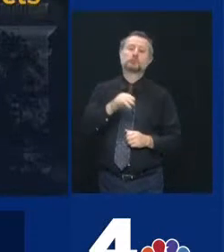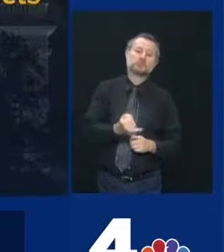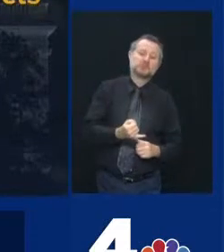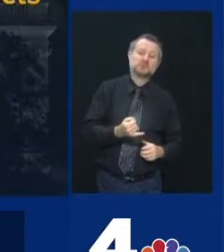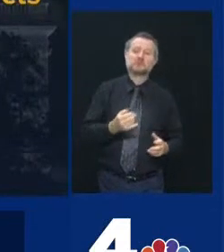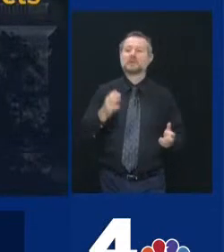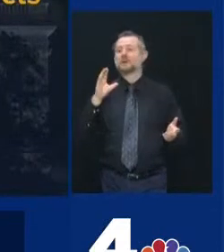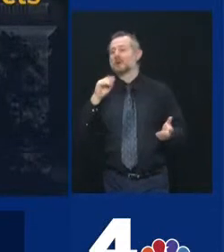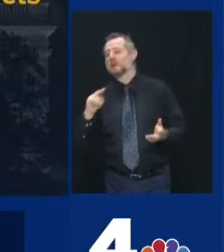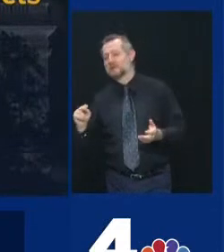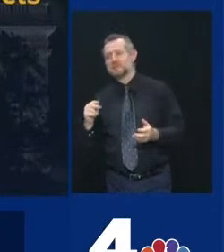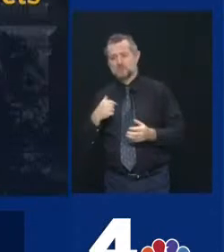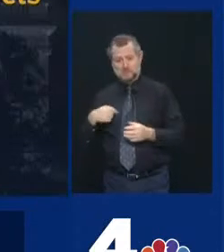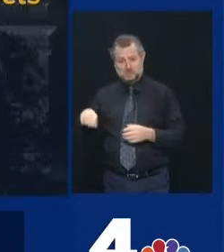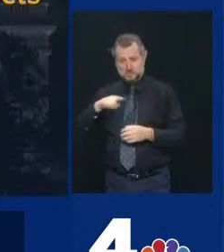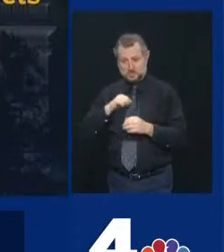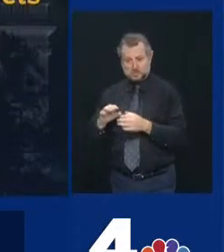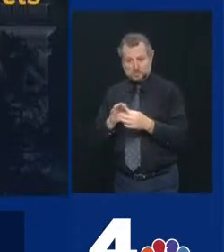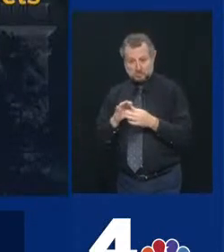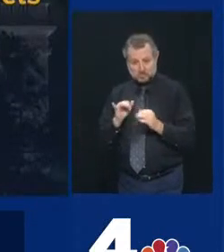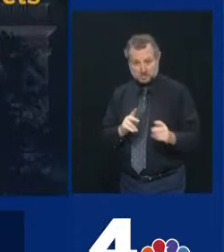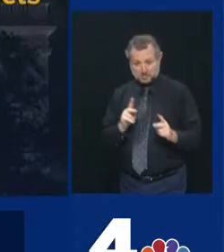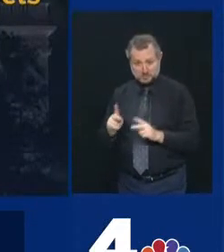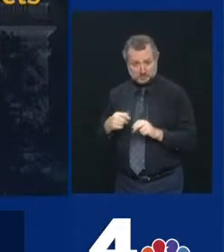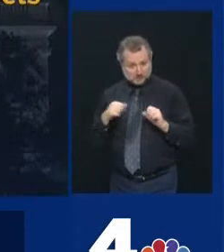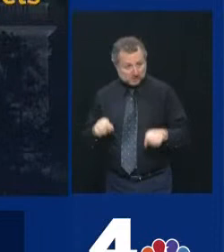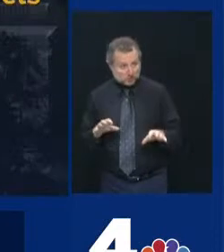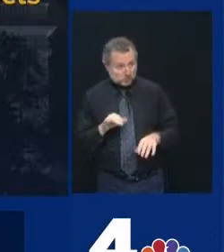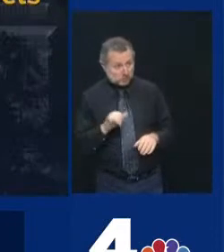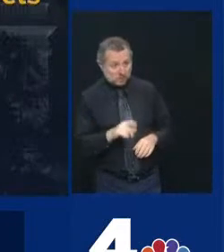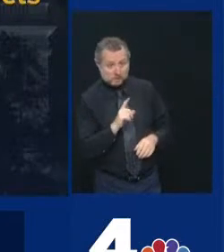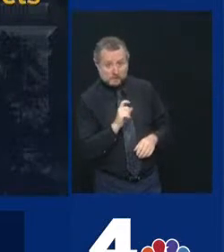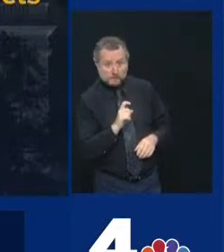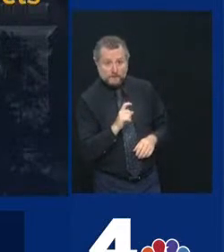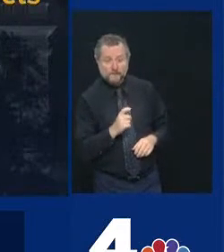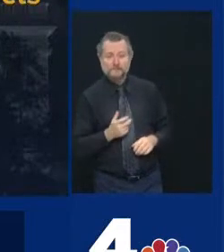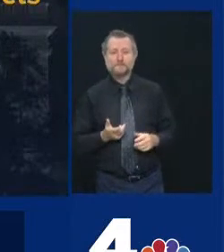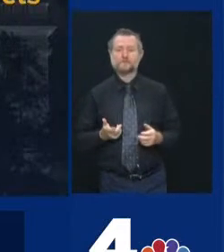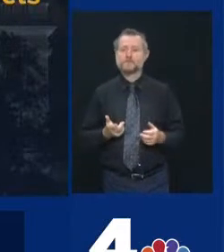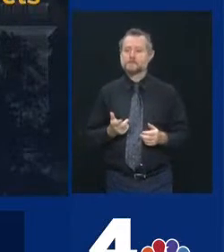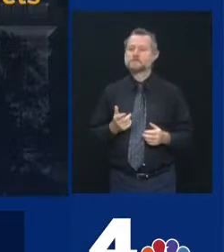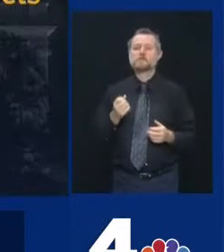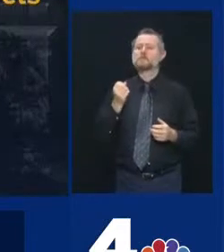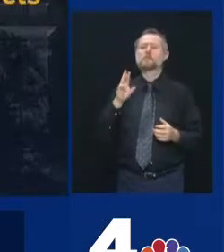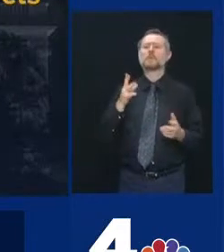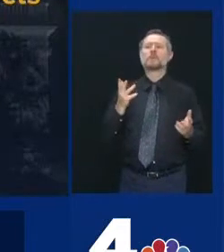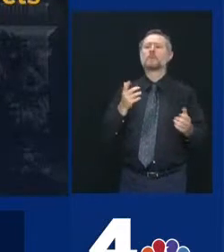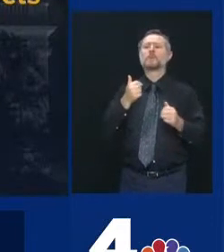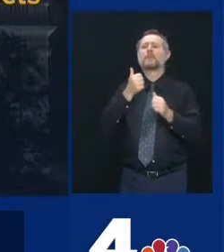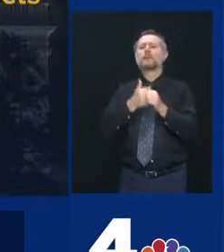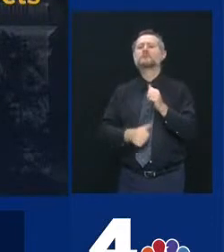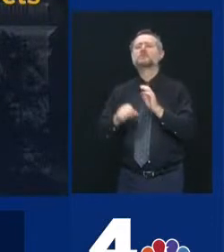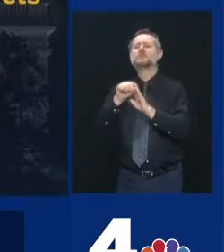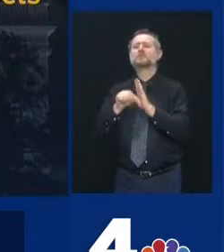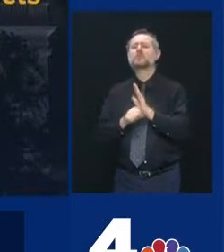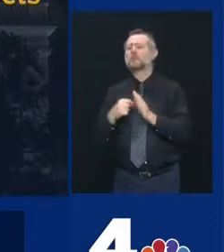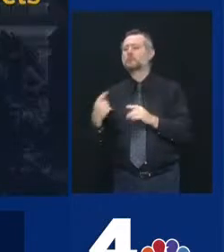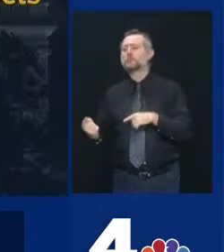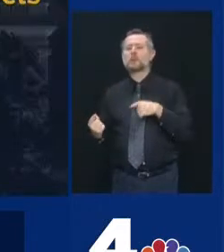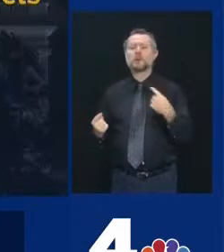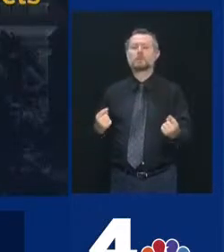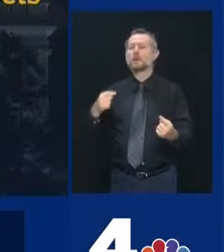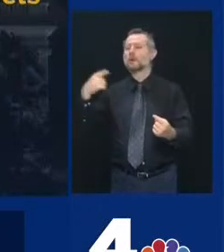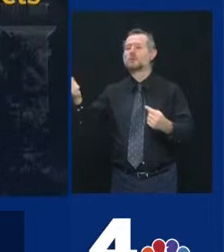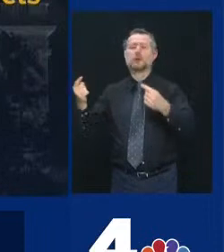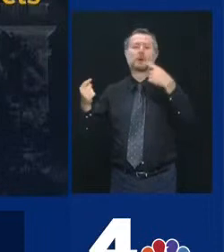Connecticut, etc. Is there a multi-state coordination piece here, or is everybody on their own? Am I